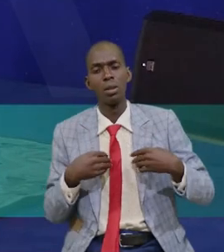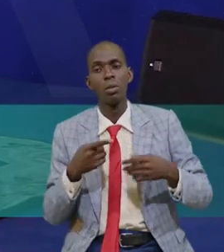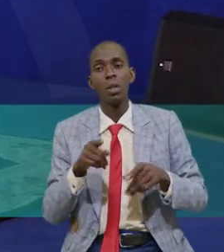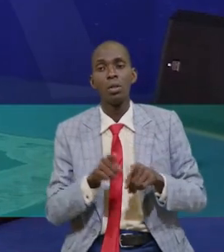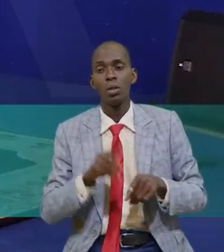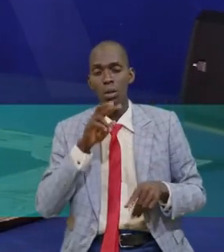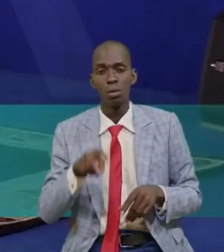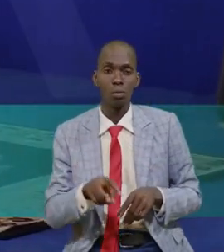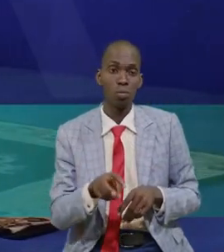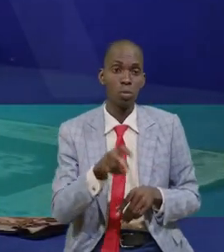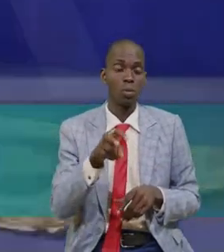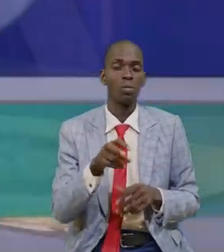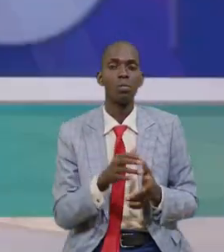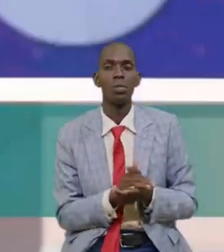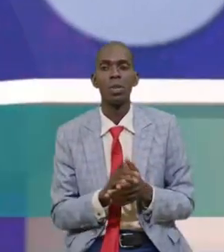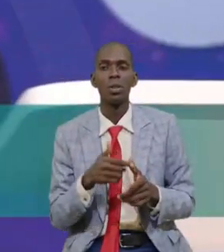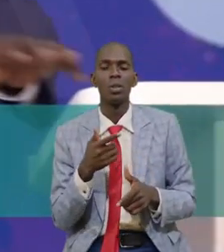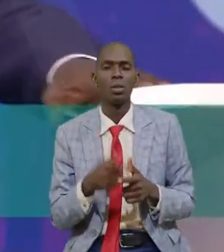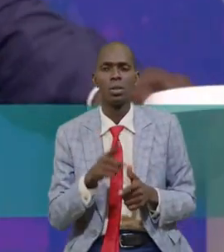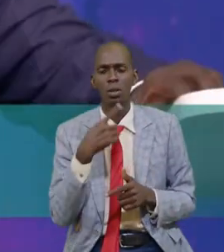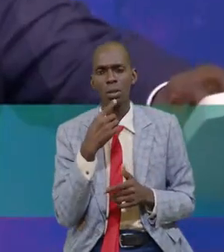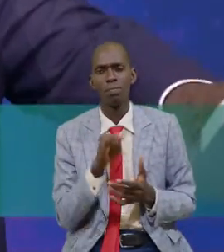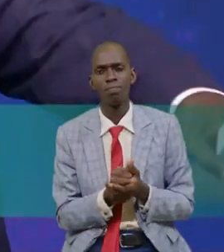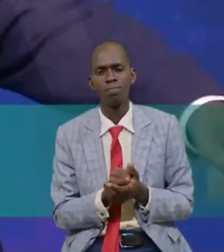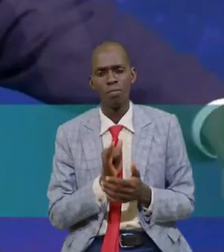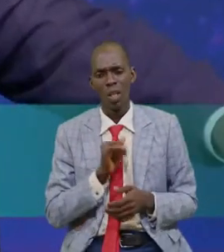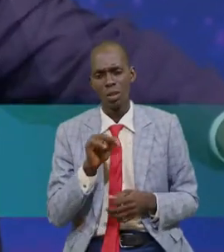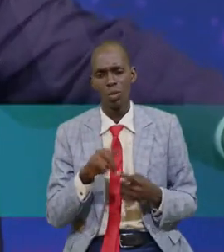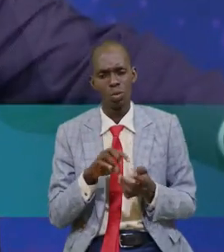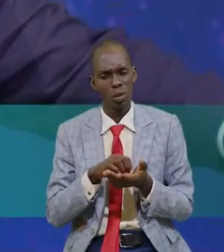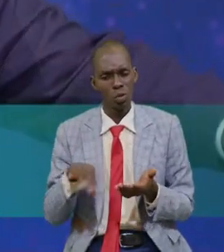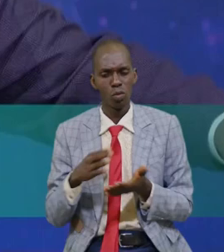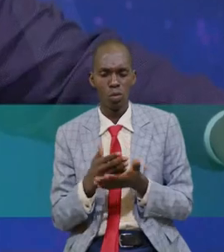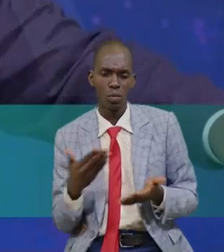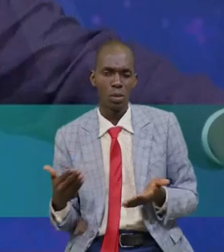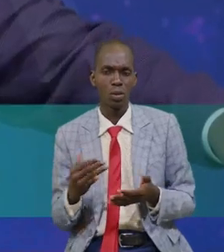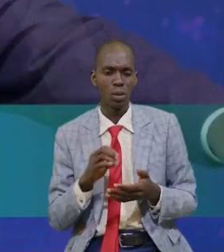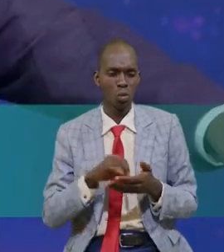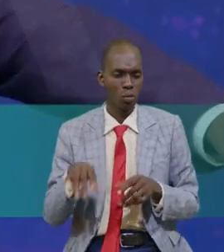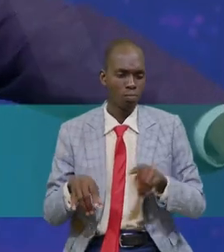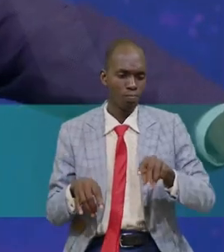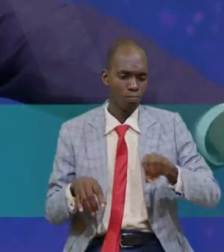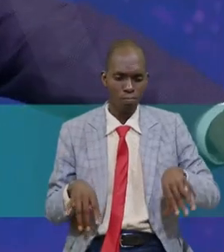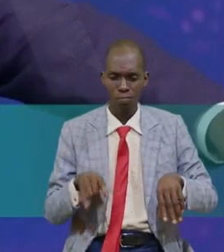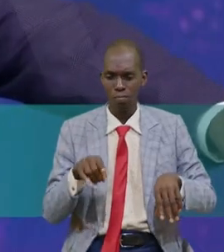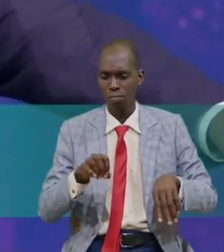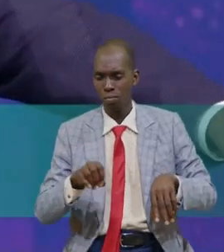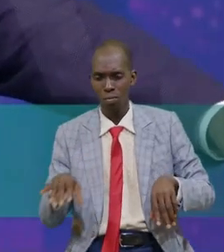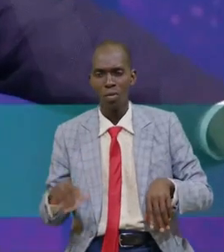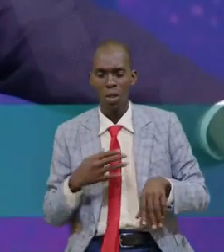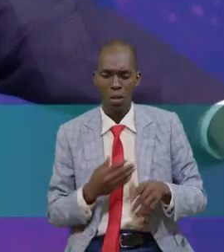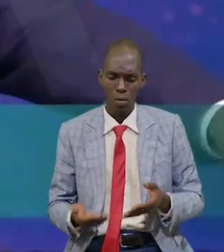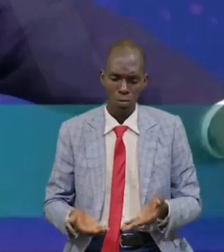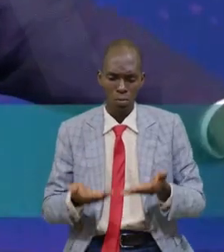destination. Then you say, I have to remove some things. You remove this, you remove that, and you weigh it again. It's